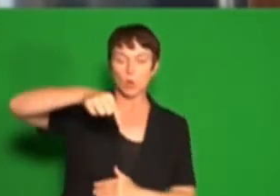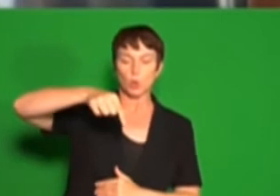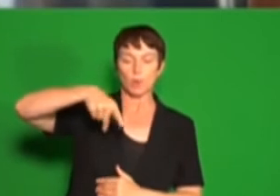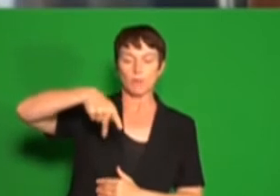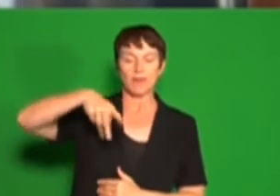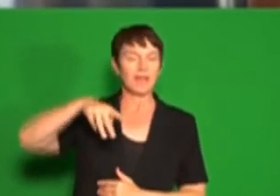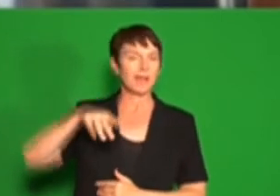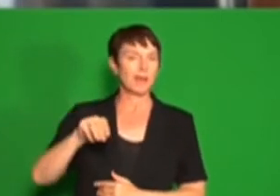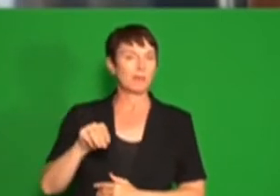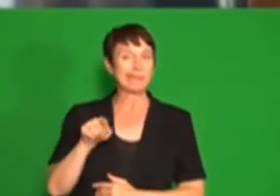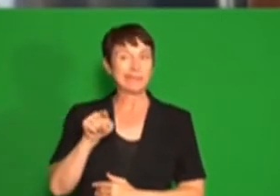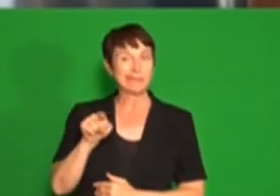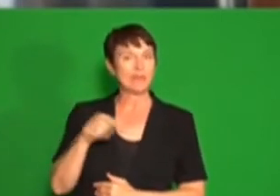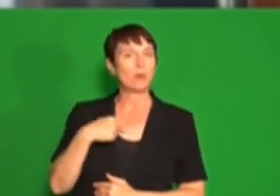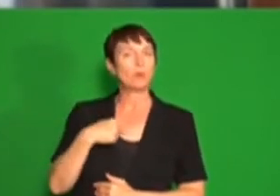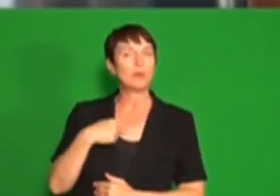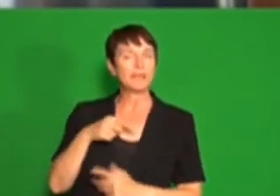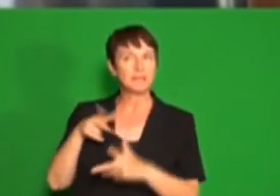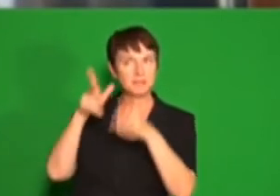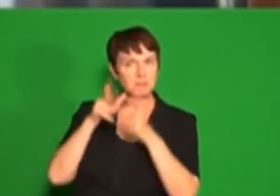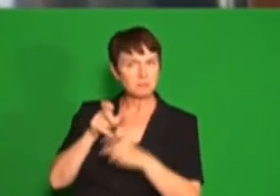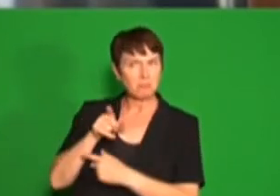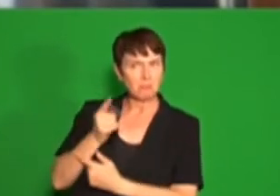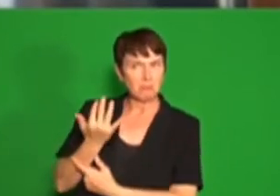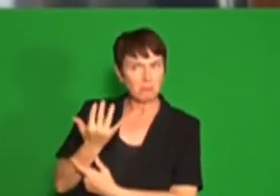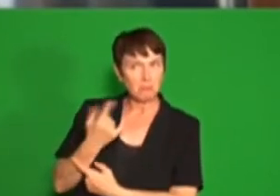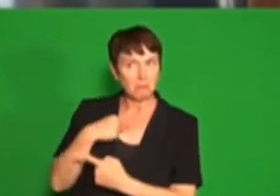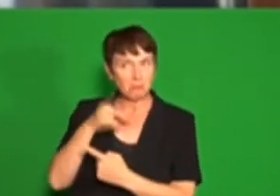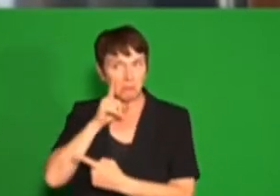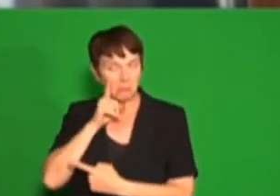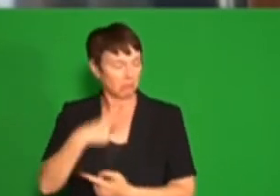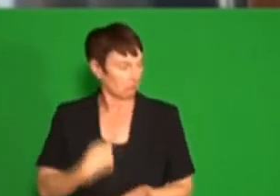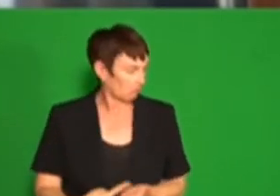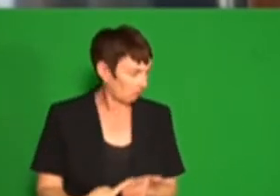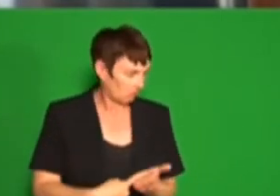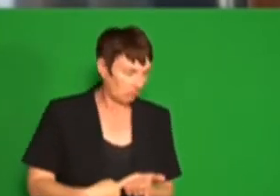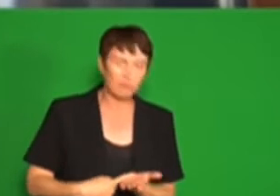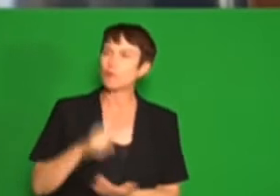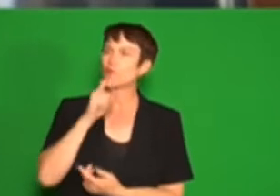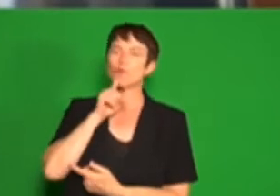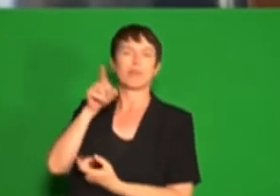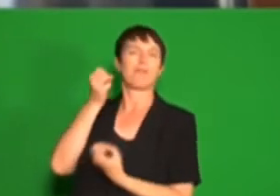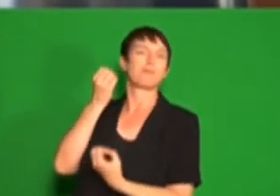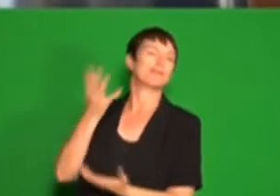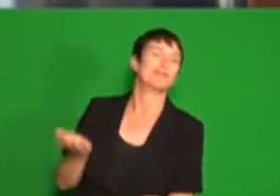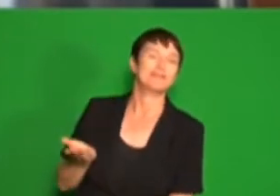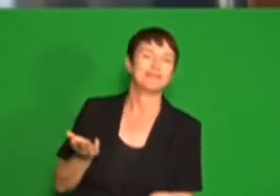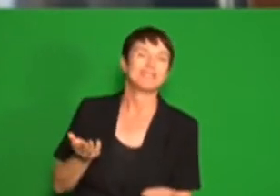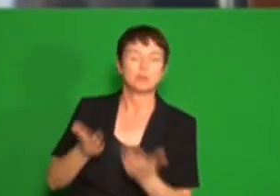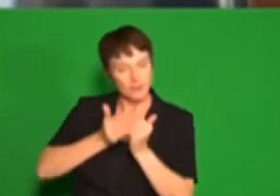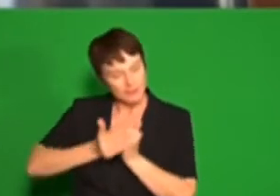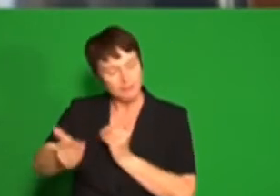policy guide, changing from meeting to meeting in response to new data and risks.